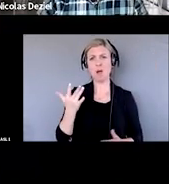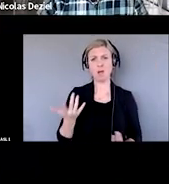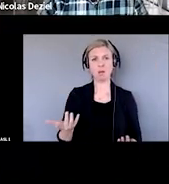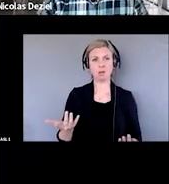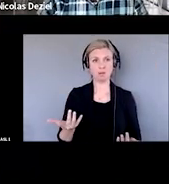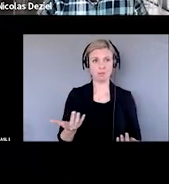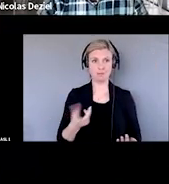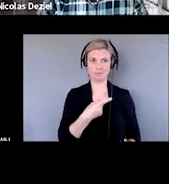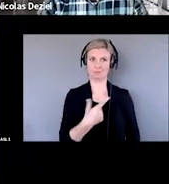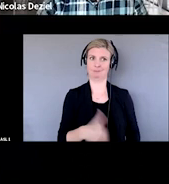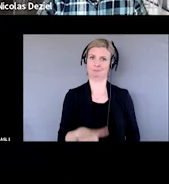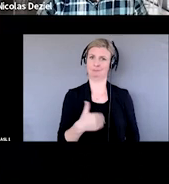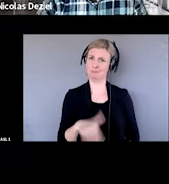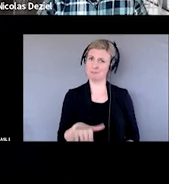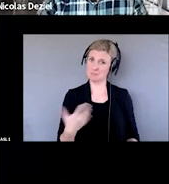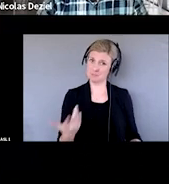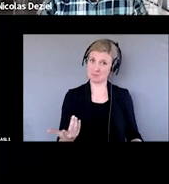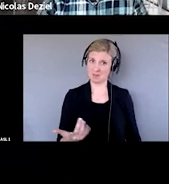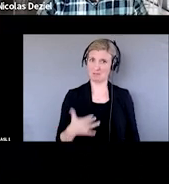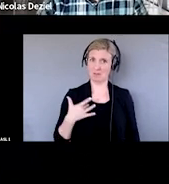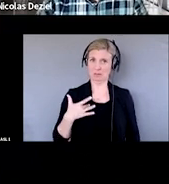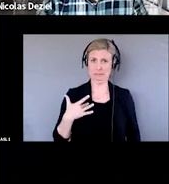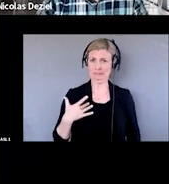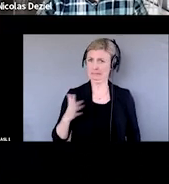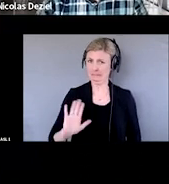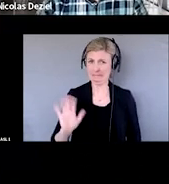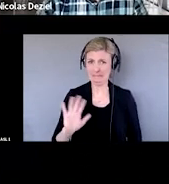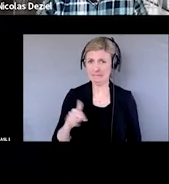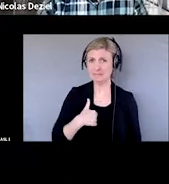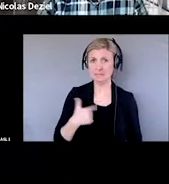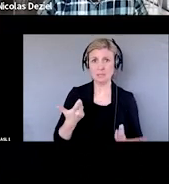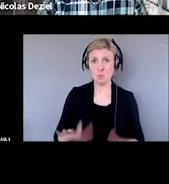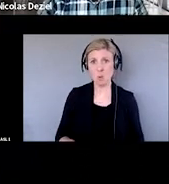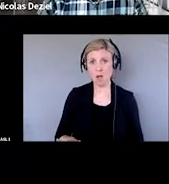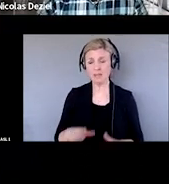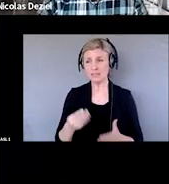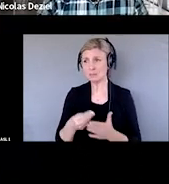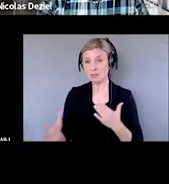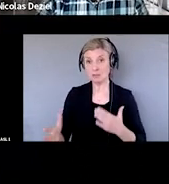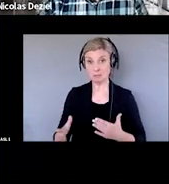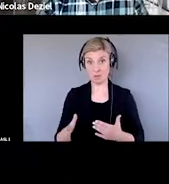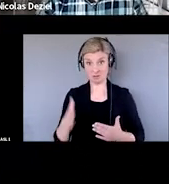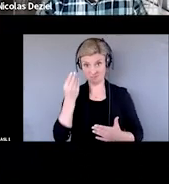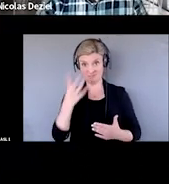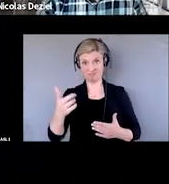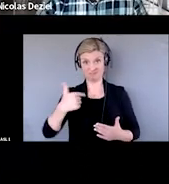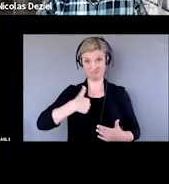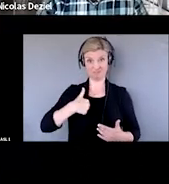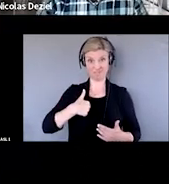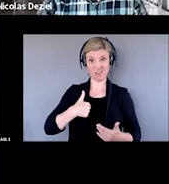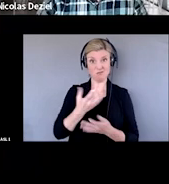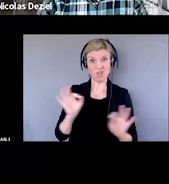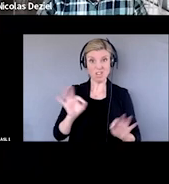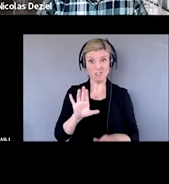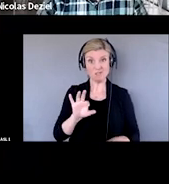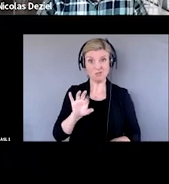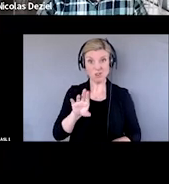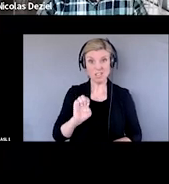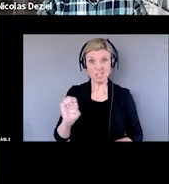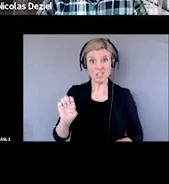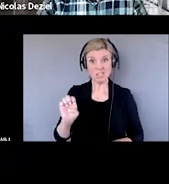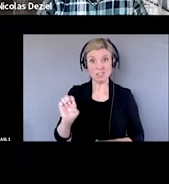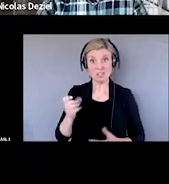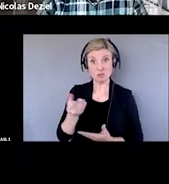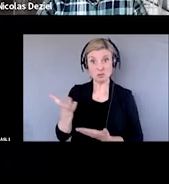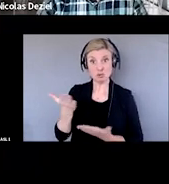IP professional could be expensive, and so our services are free up to the limit of information we can provide, and we can really help you